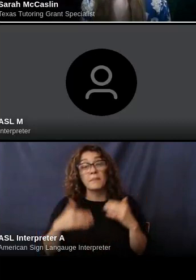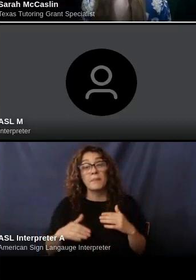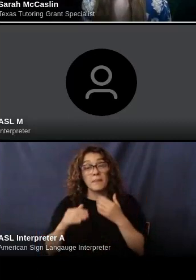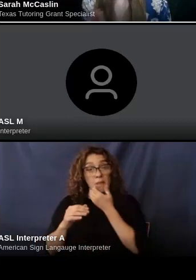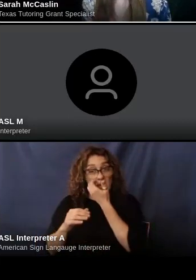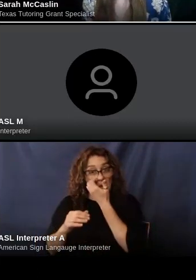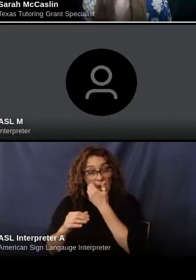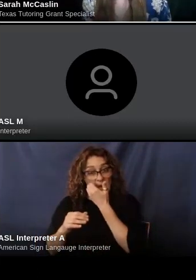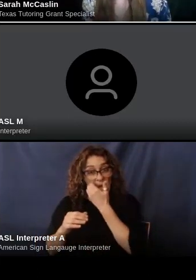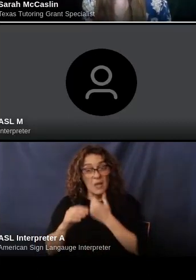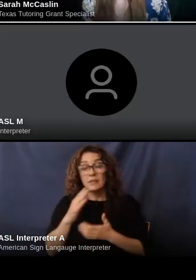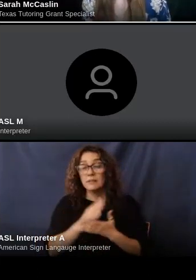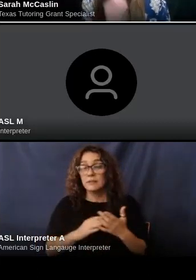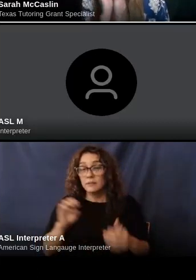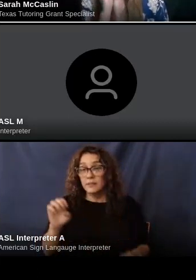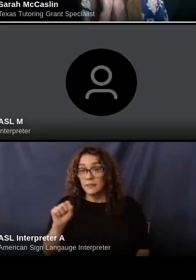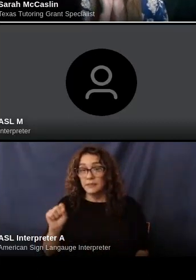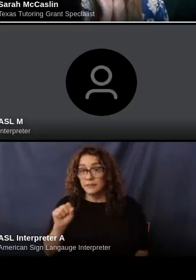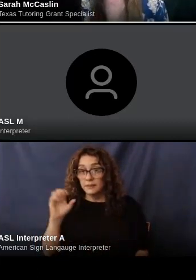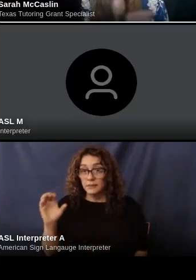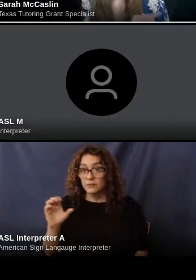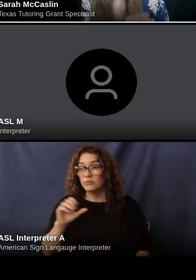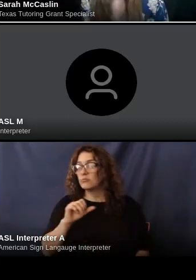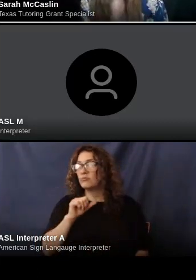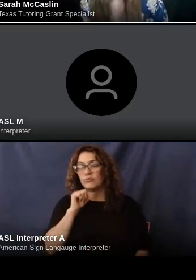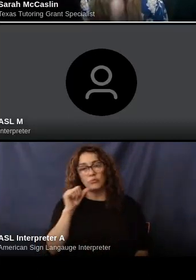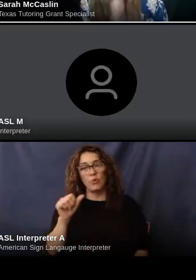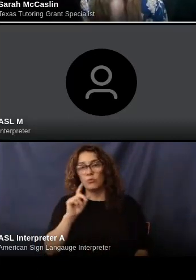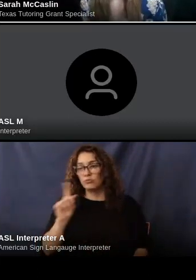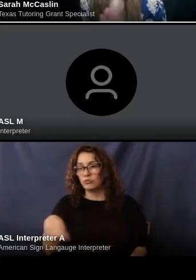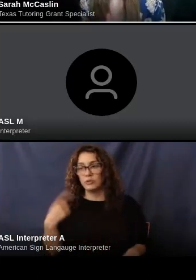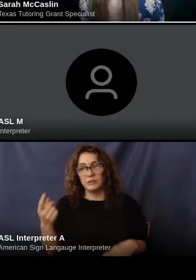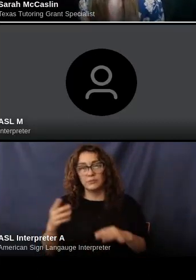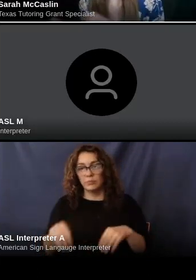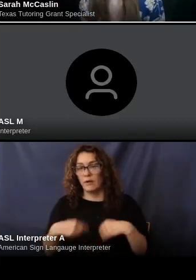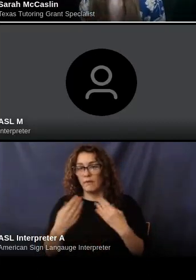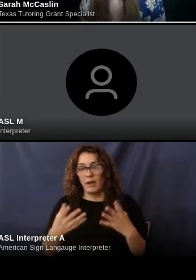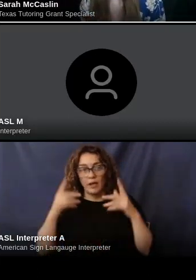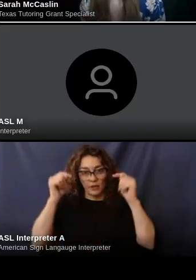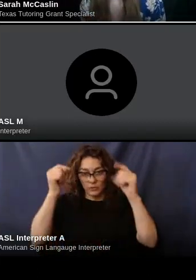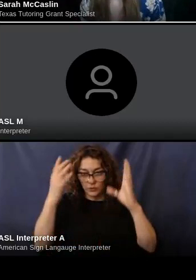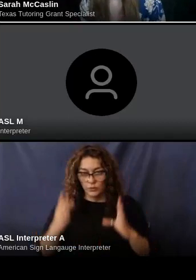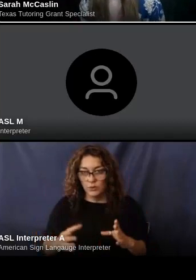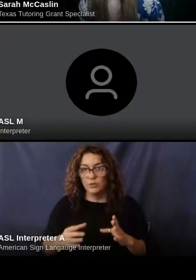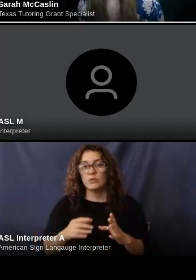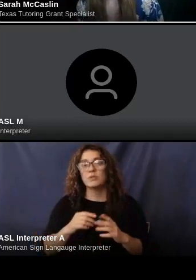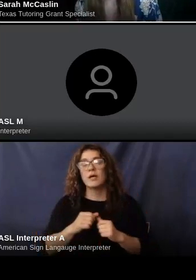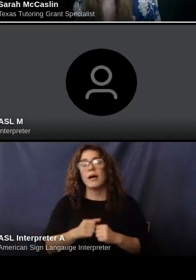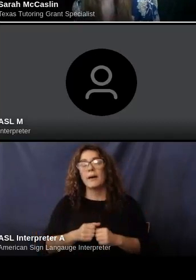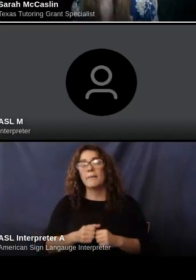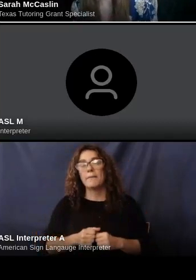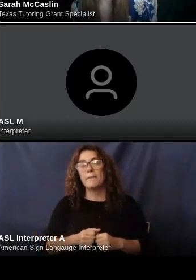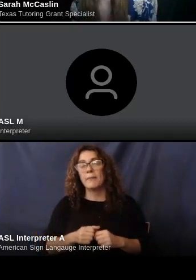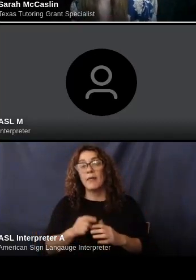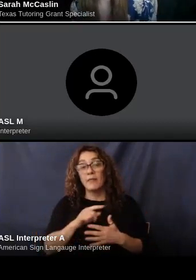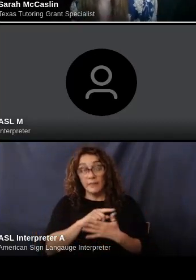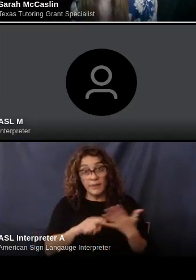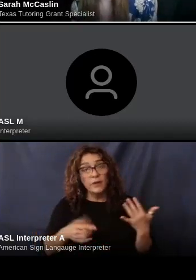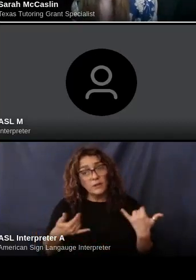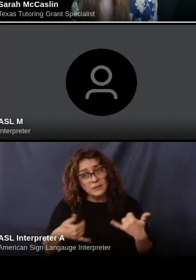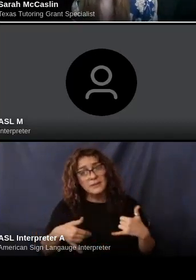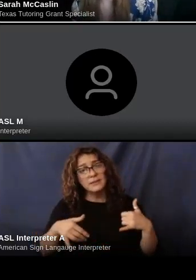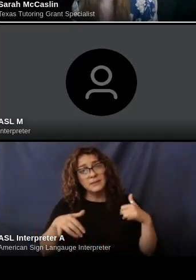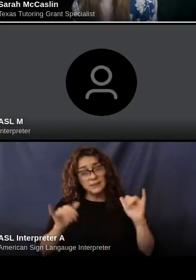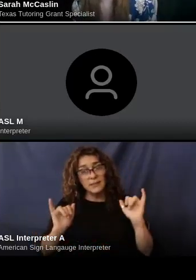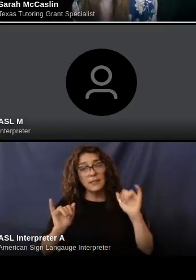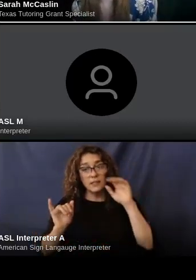are not specifically staffing tutors or did not specifically initially sign up to staff tutors are still pursuing and